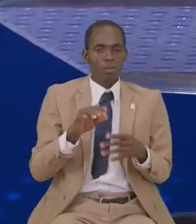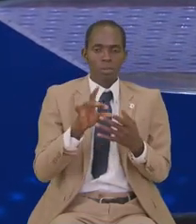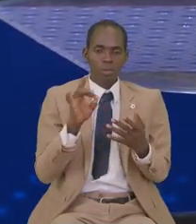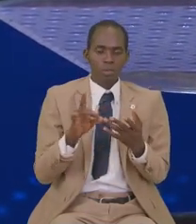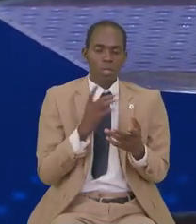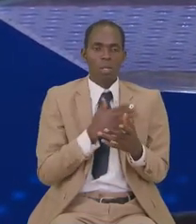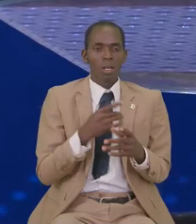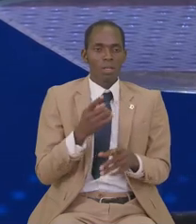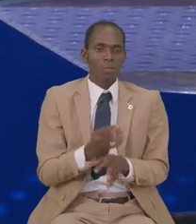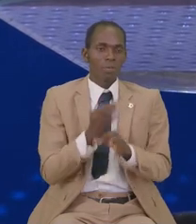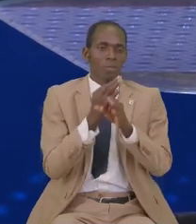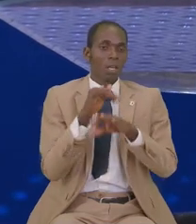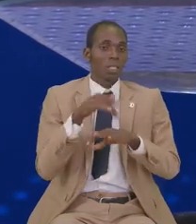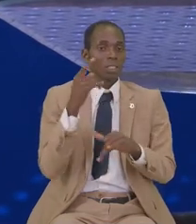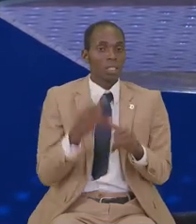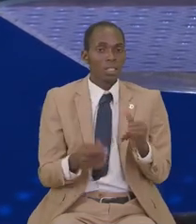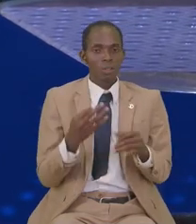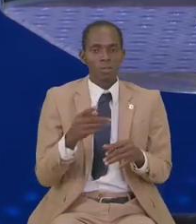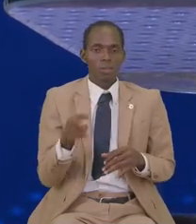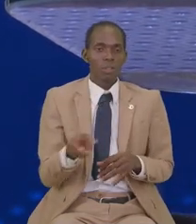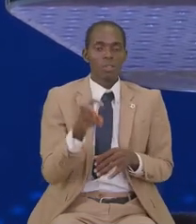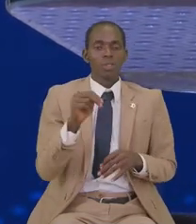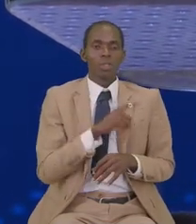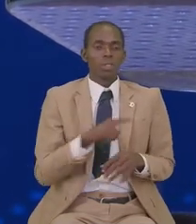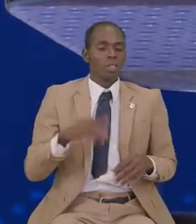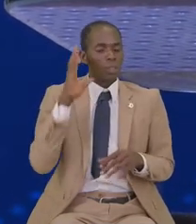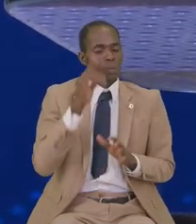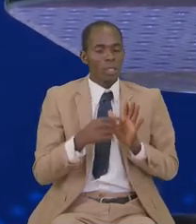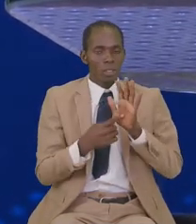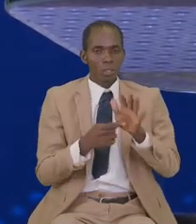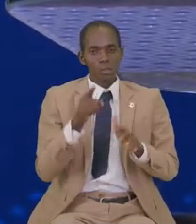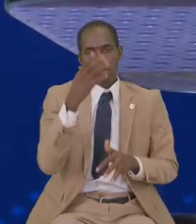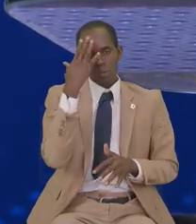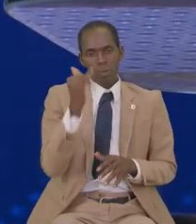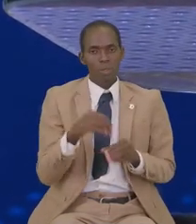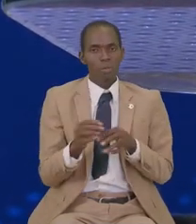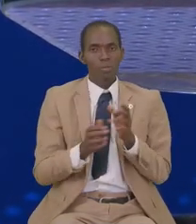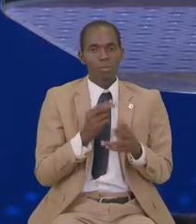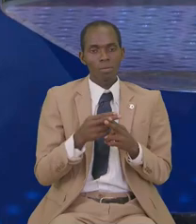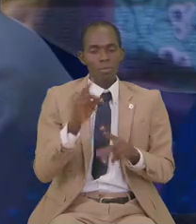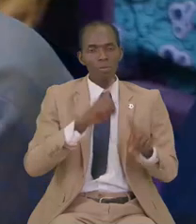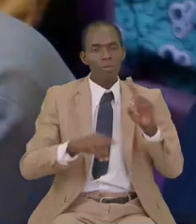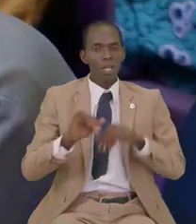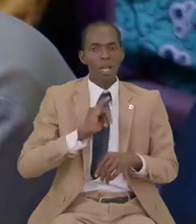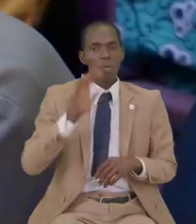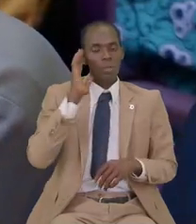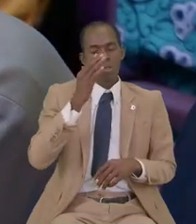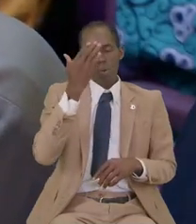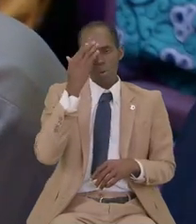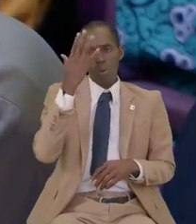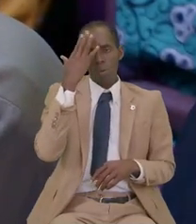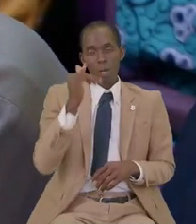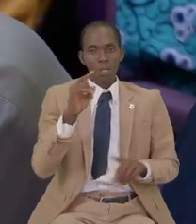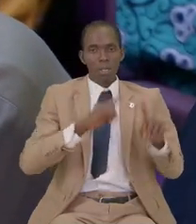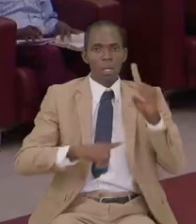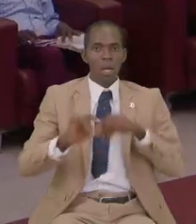faithful. And at the end of the journey, the Lord will show you why. I will know why. I will